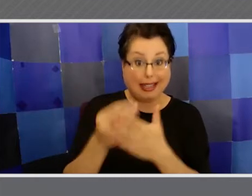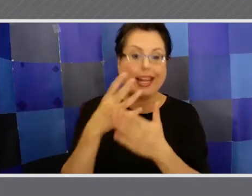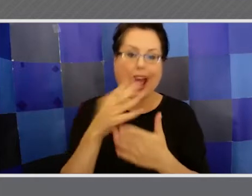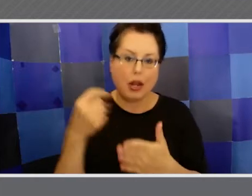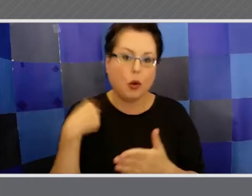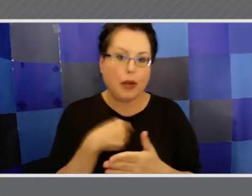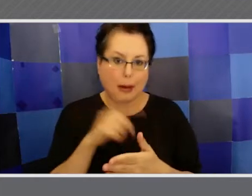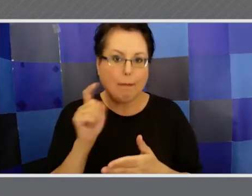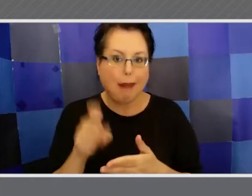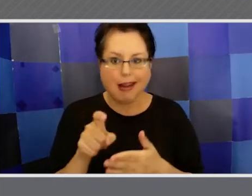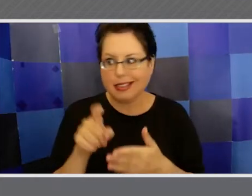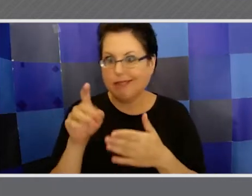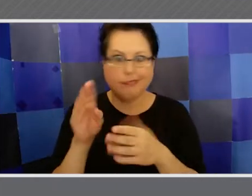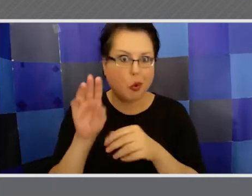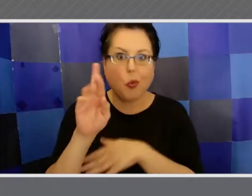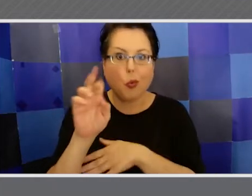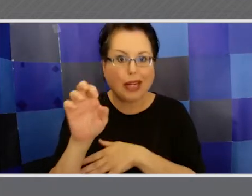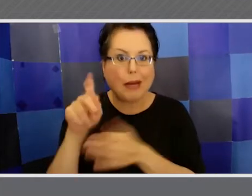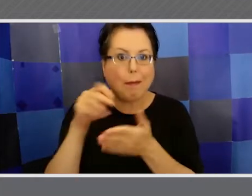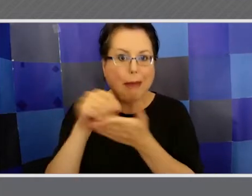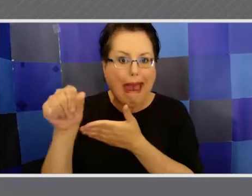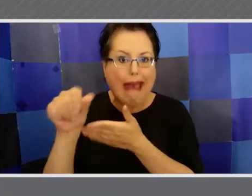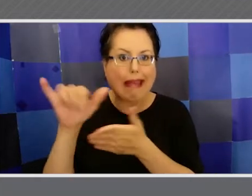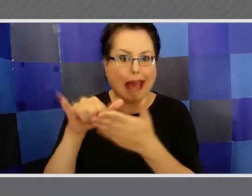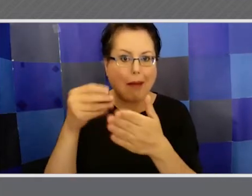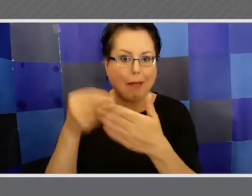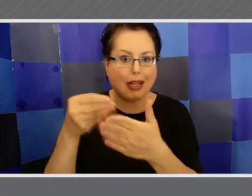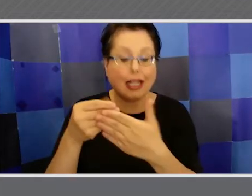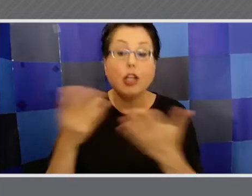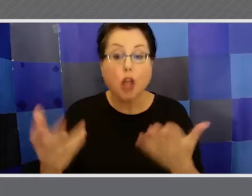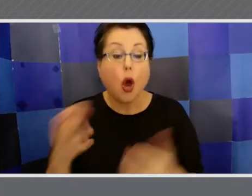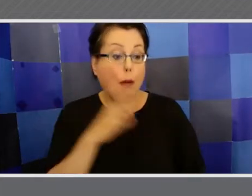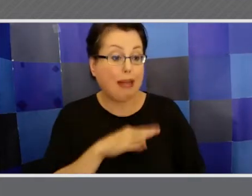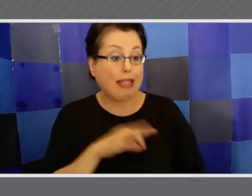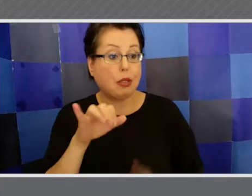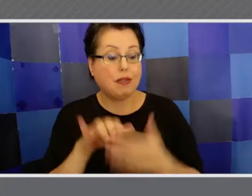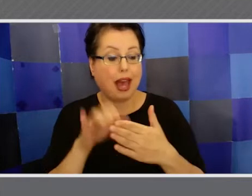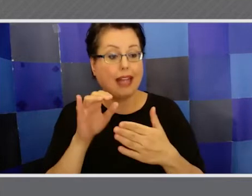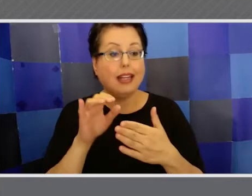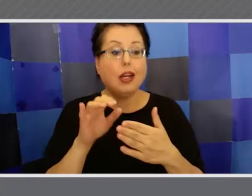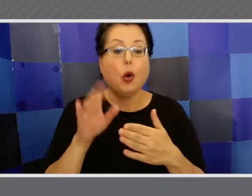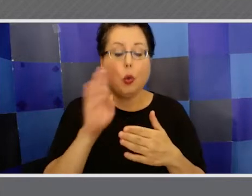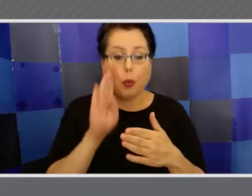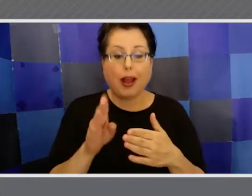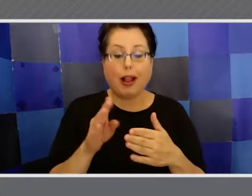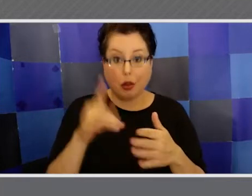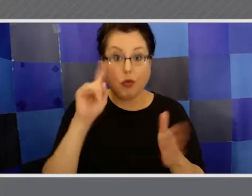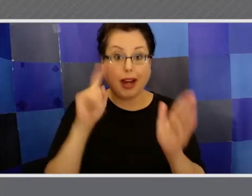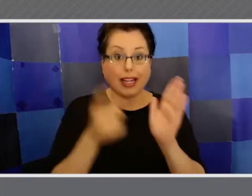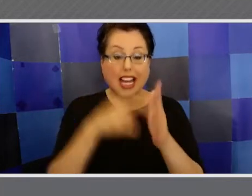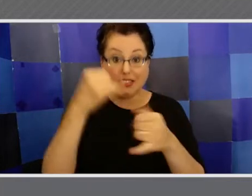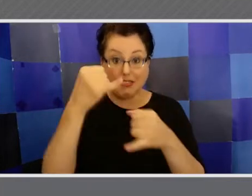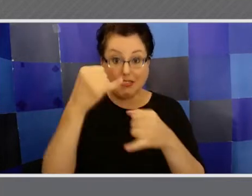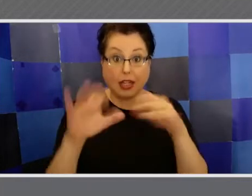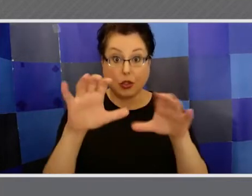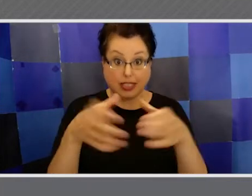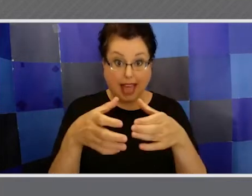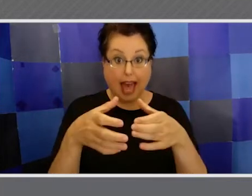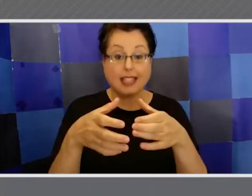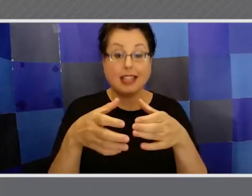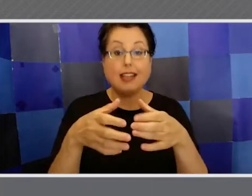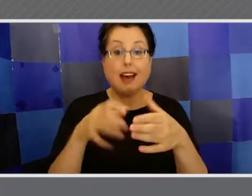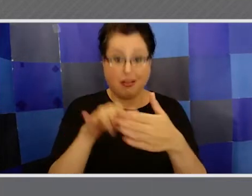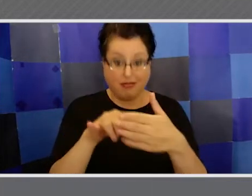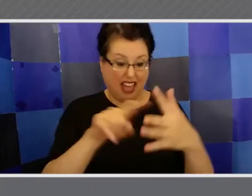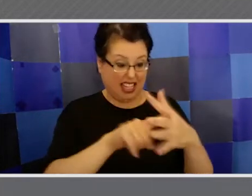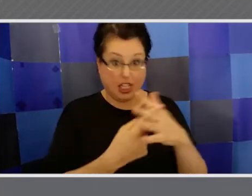the federal government. So then the Pittsburgh Recovery Task Force will recommend a final set of initiatives to City Council. There will be